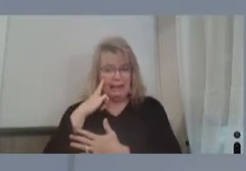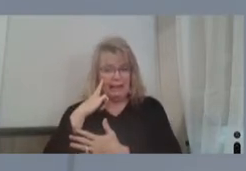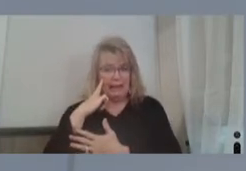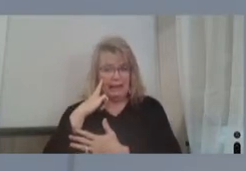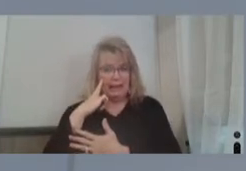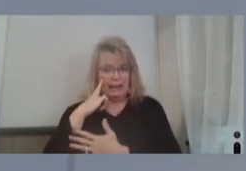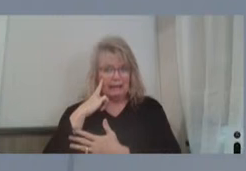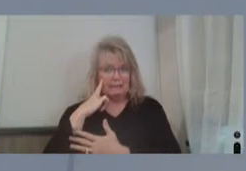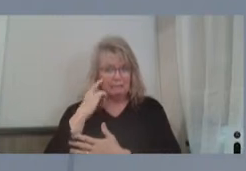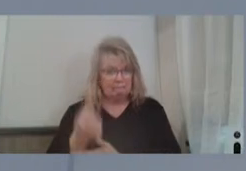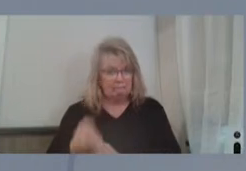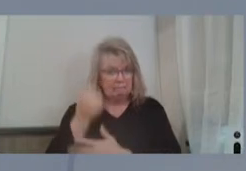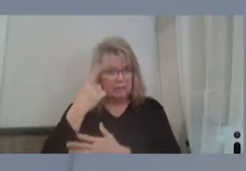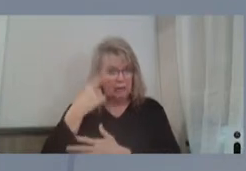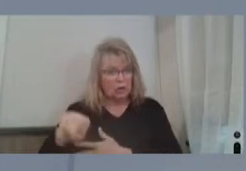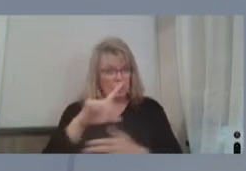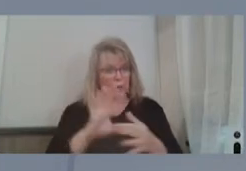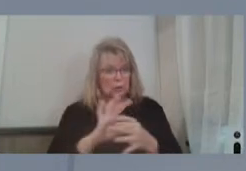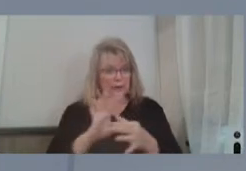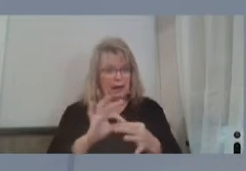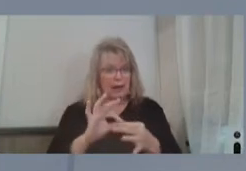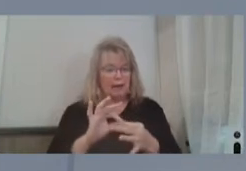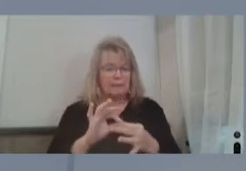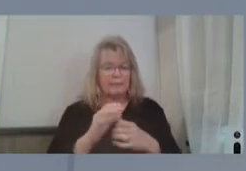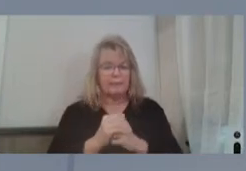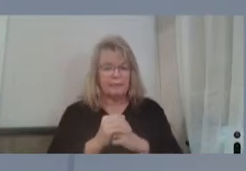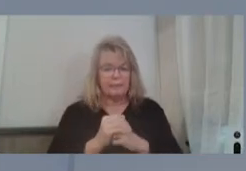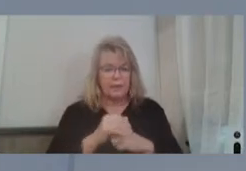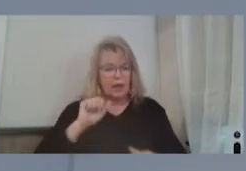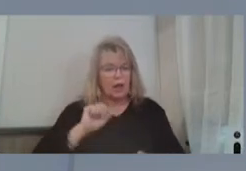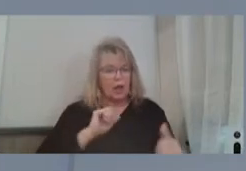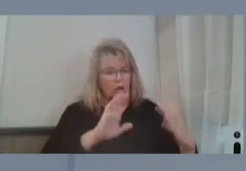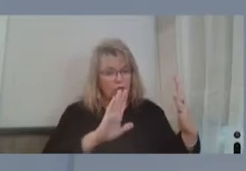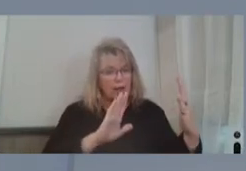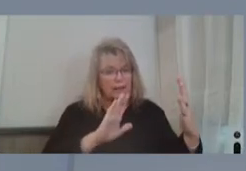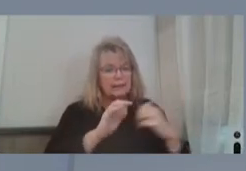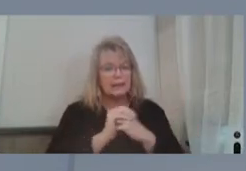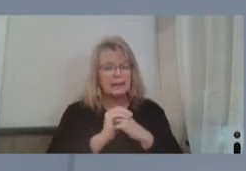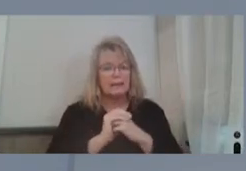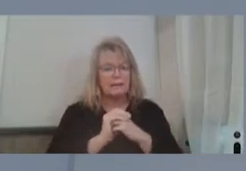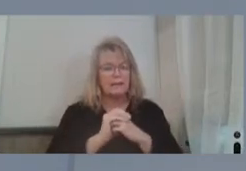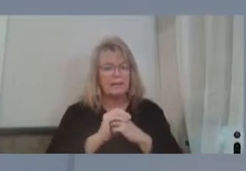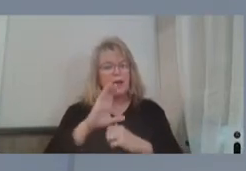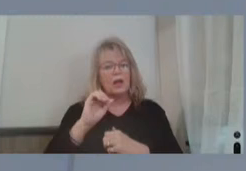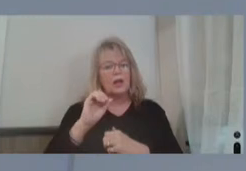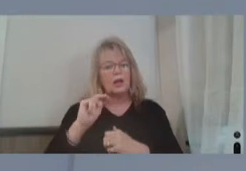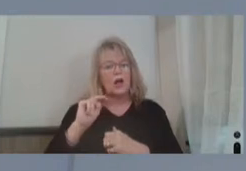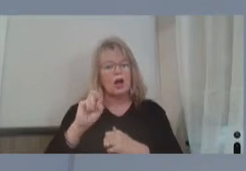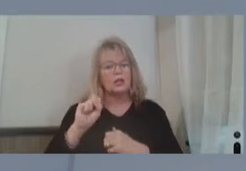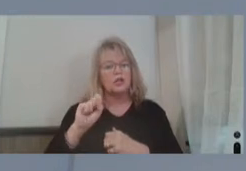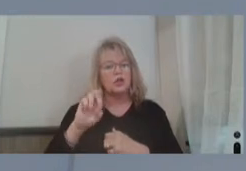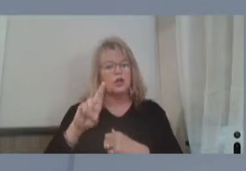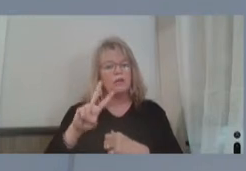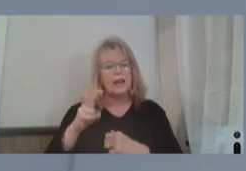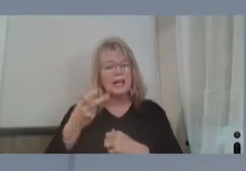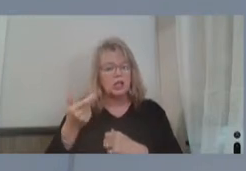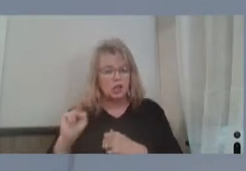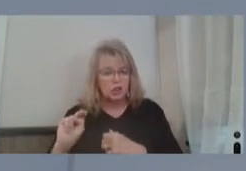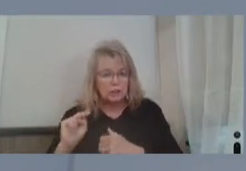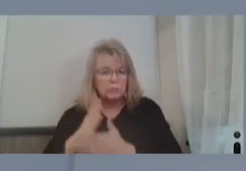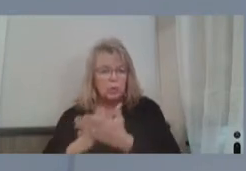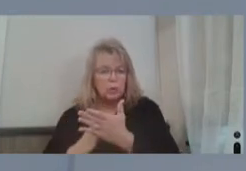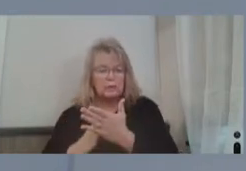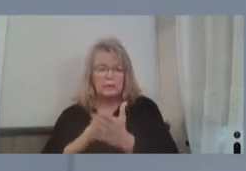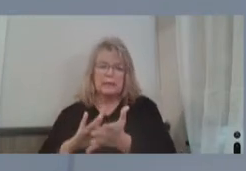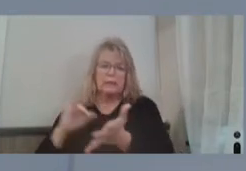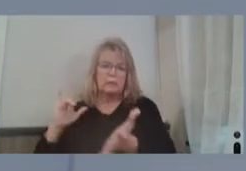say, in addition to addressing the conservation portion that's being abused, is also saying that we